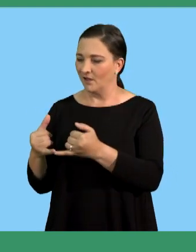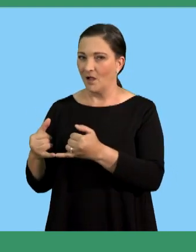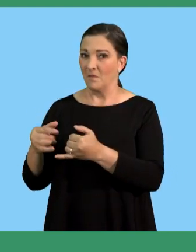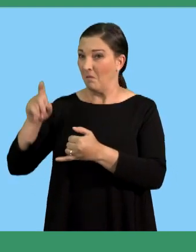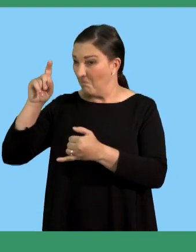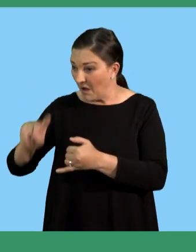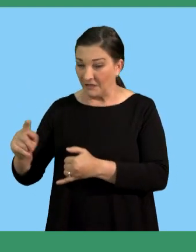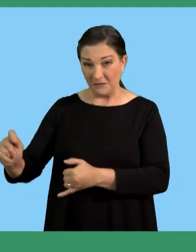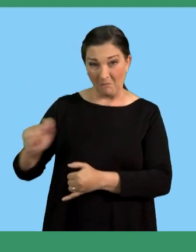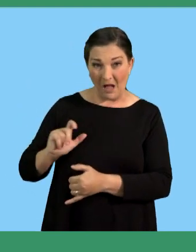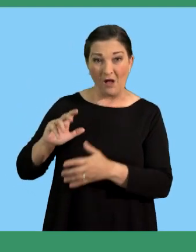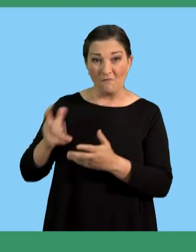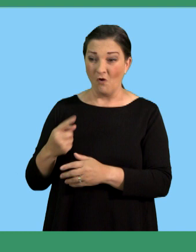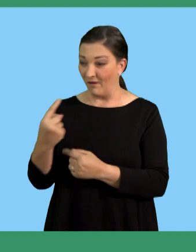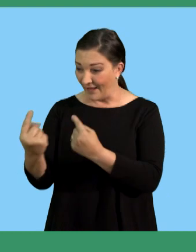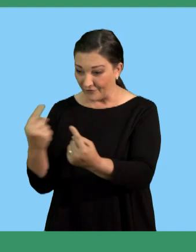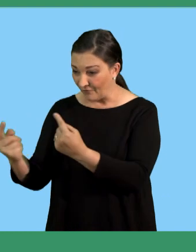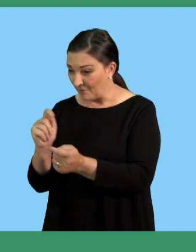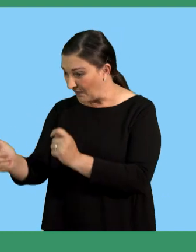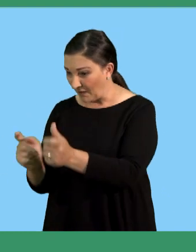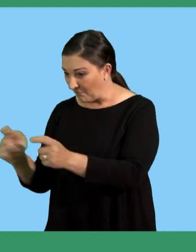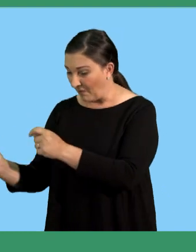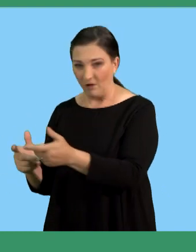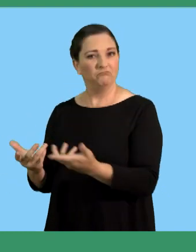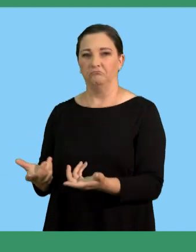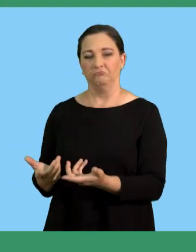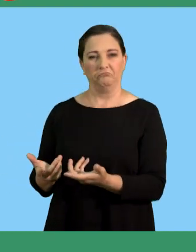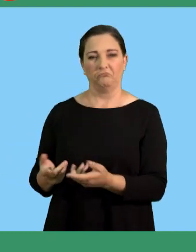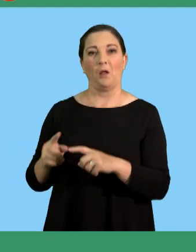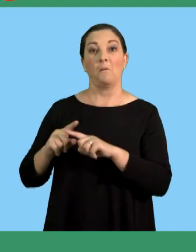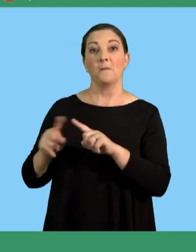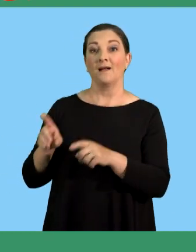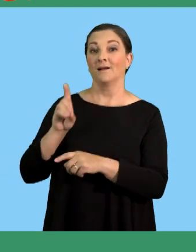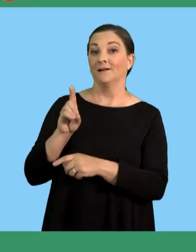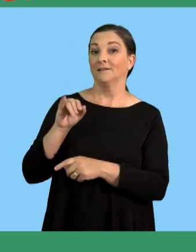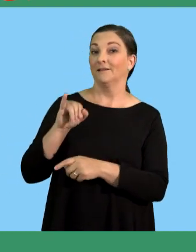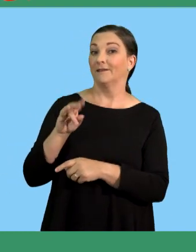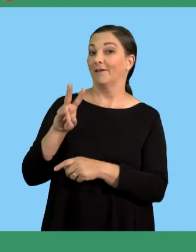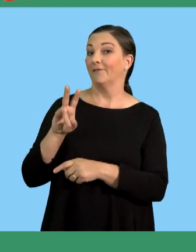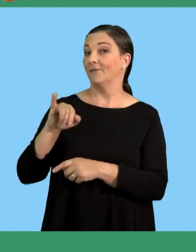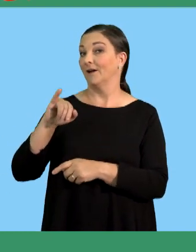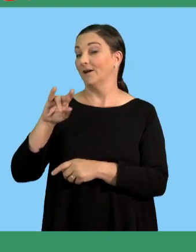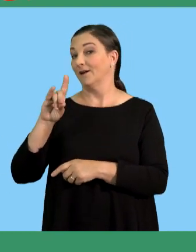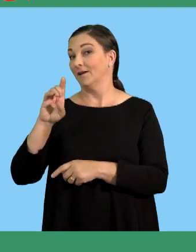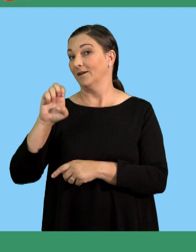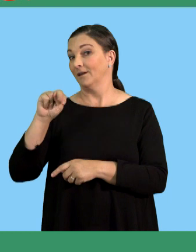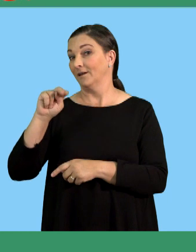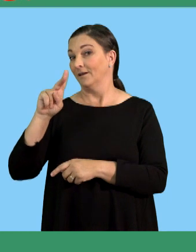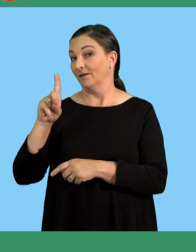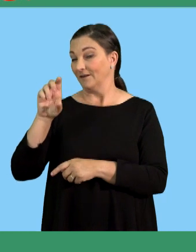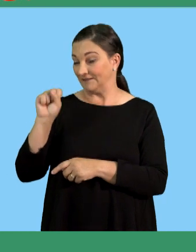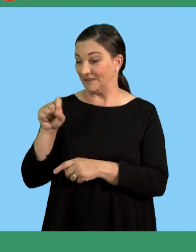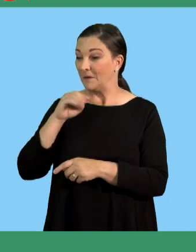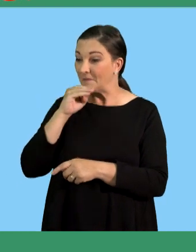legal obligation to pay dividends to shareholders. Dividends are basically returns. These are returns